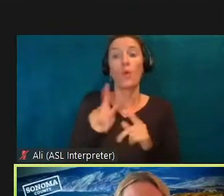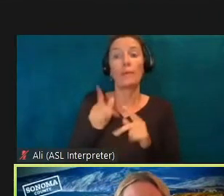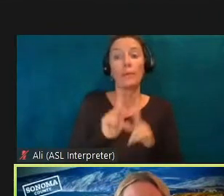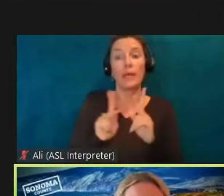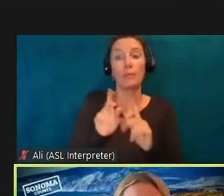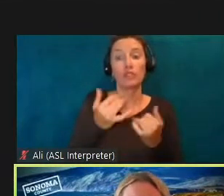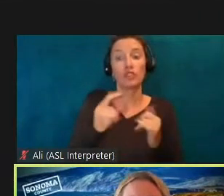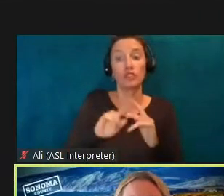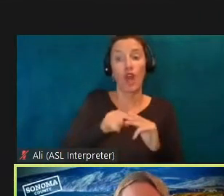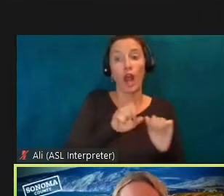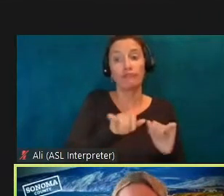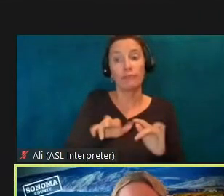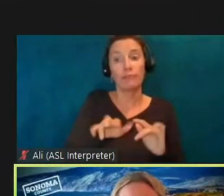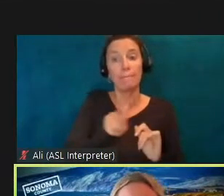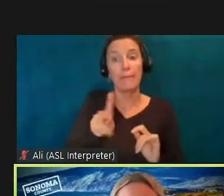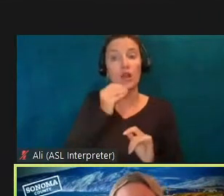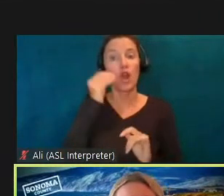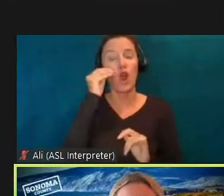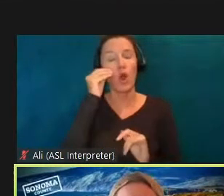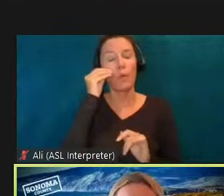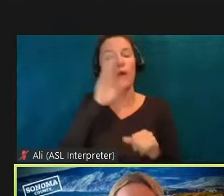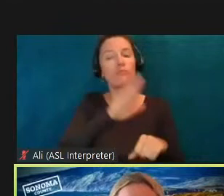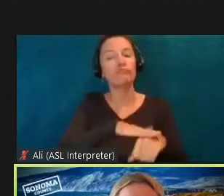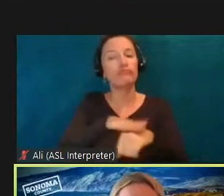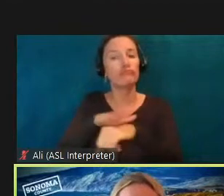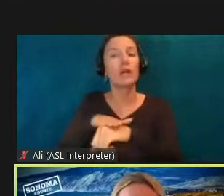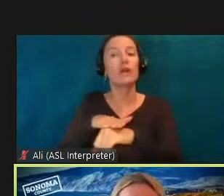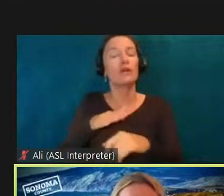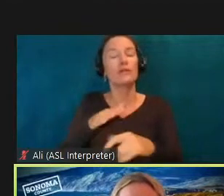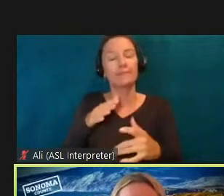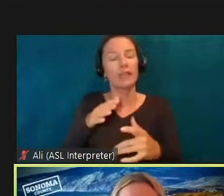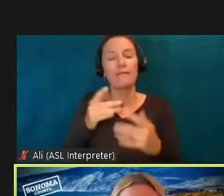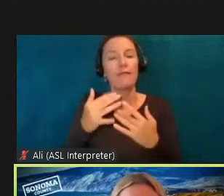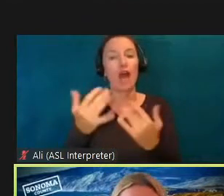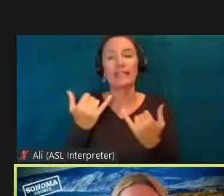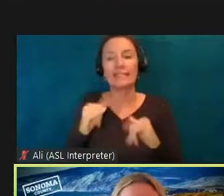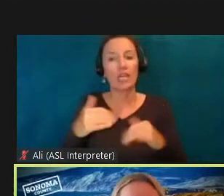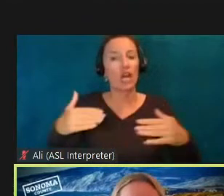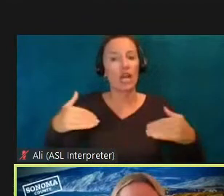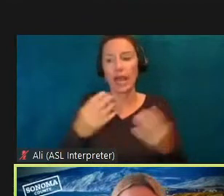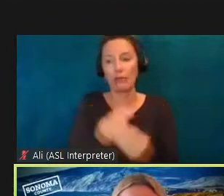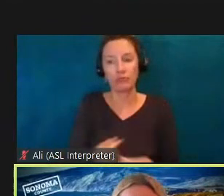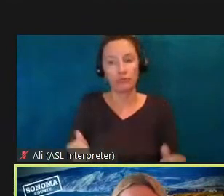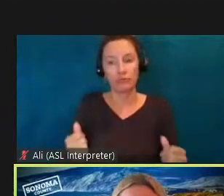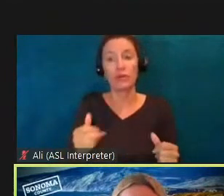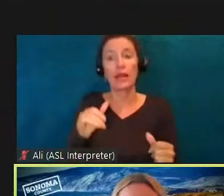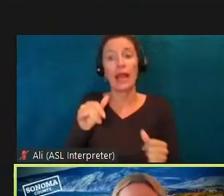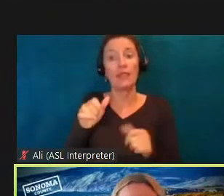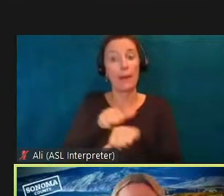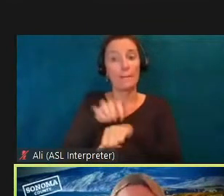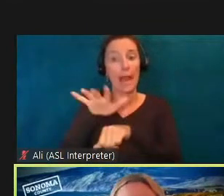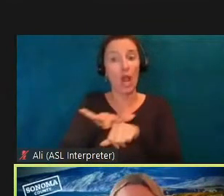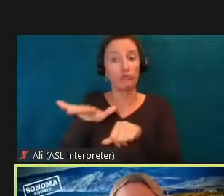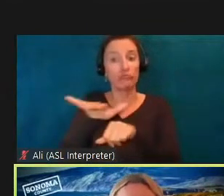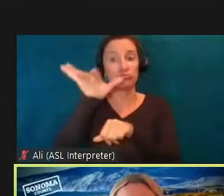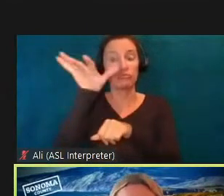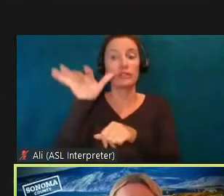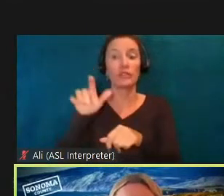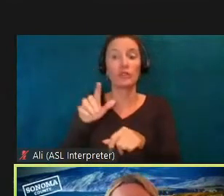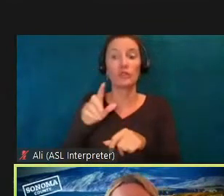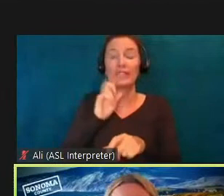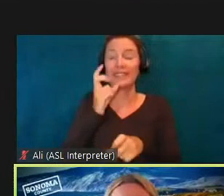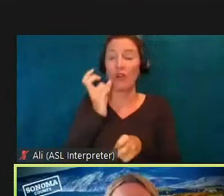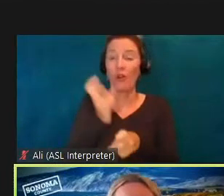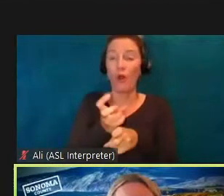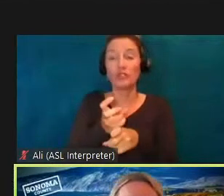this fire is not yet out. And because of the rugged and remote nature of the terrain, it's extremely difficult to establish containment,